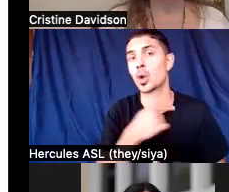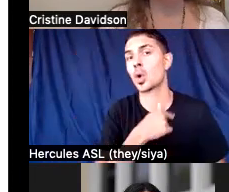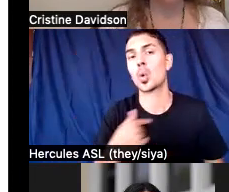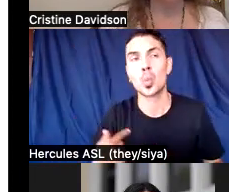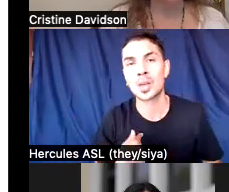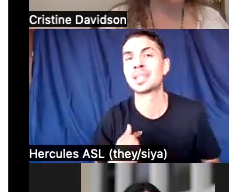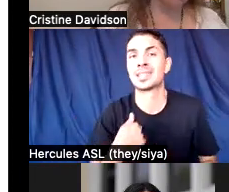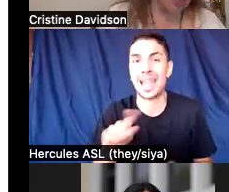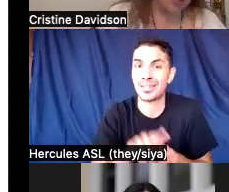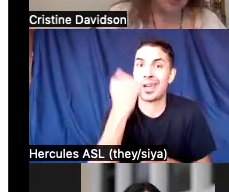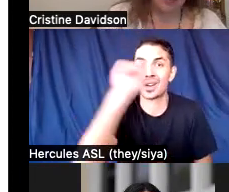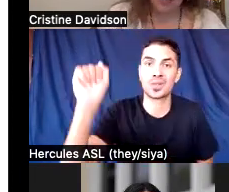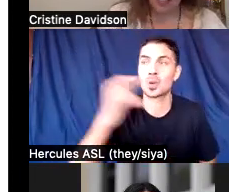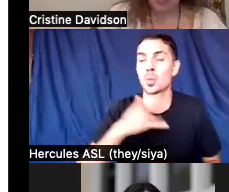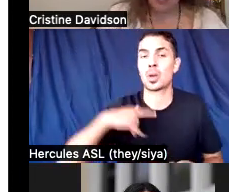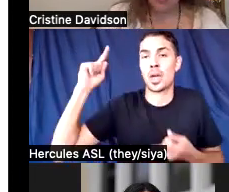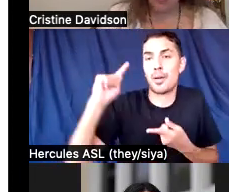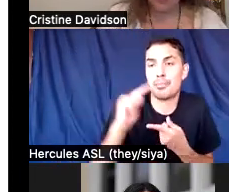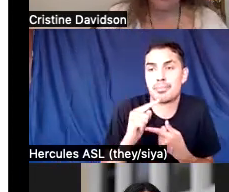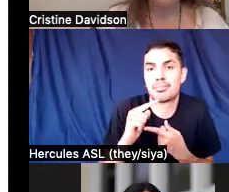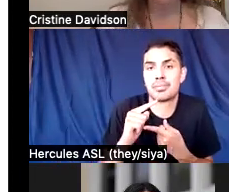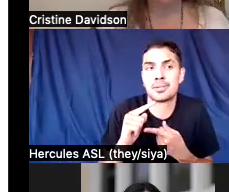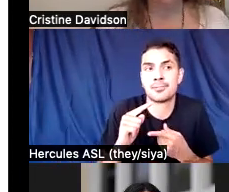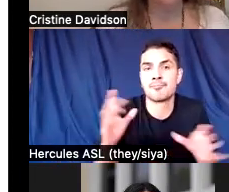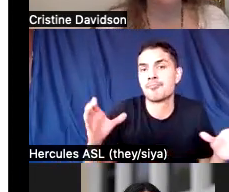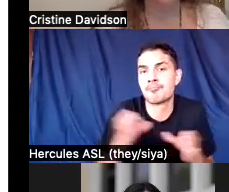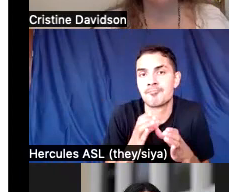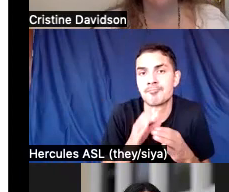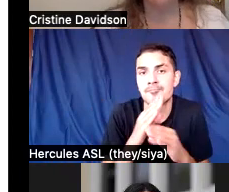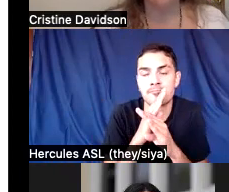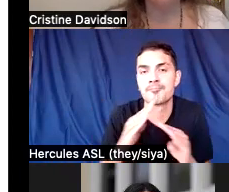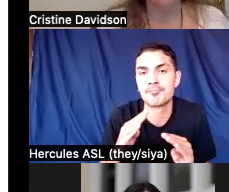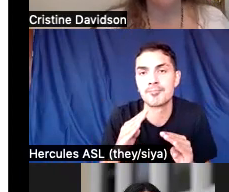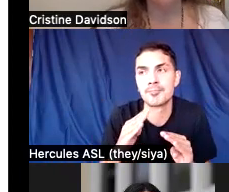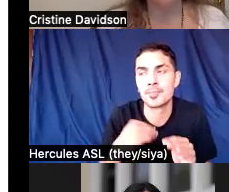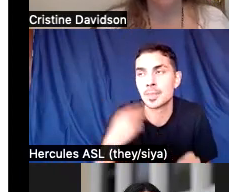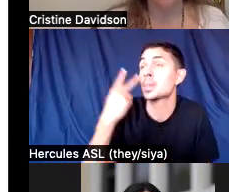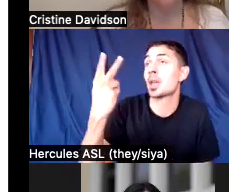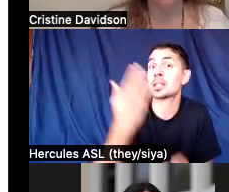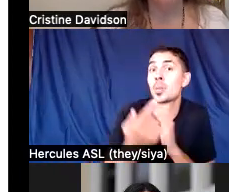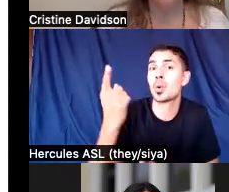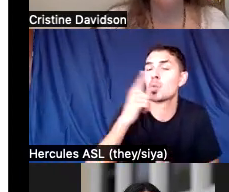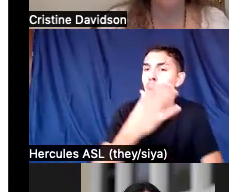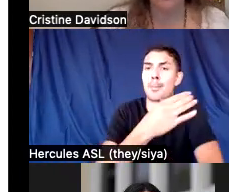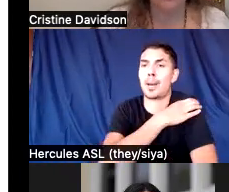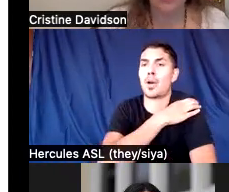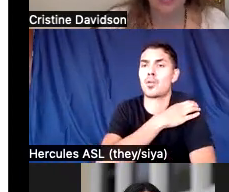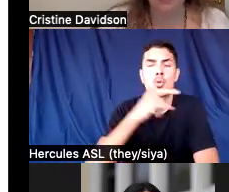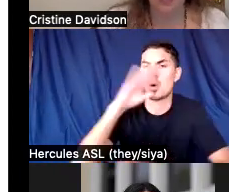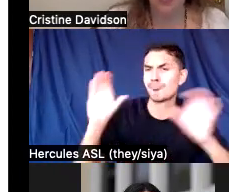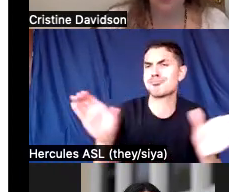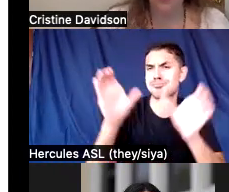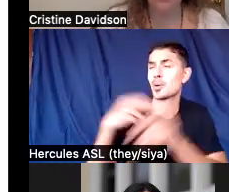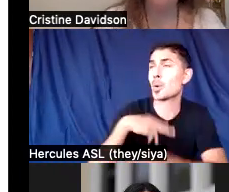so invisibilized and so targeted. To see somebody doing such good work can be so beautiful to